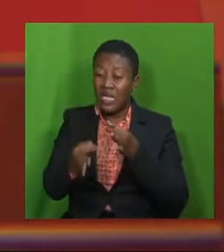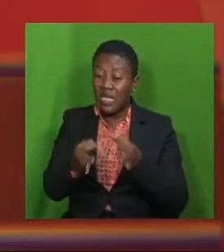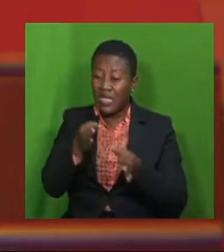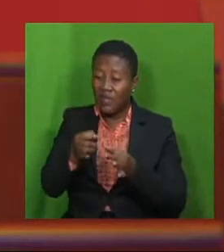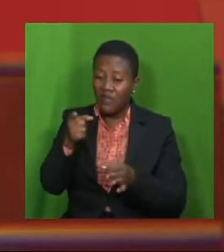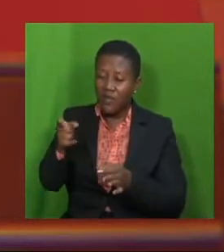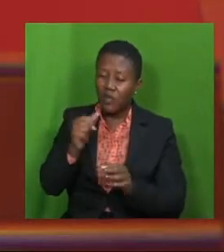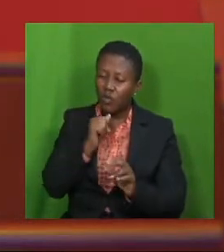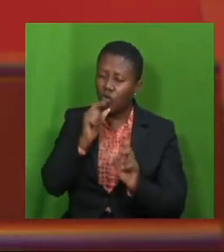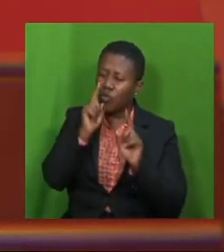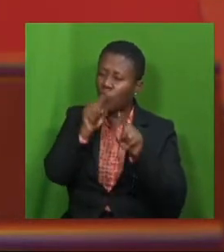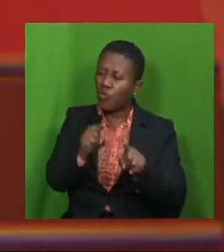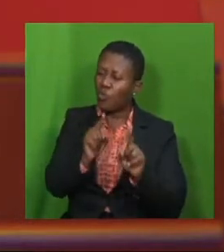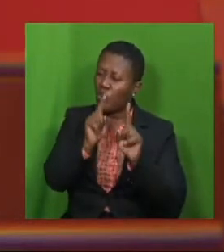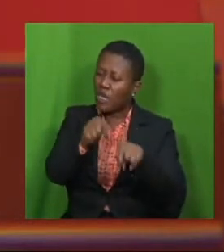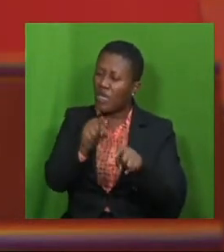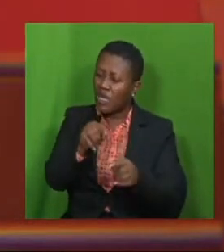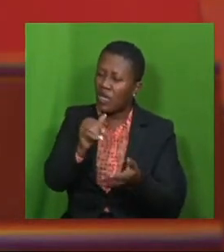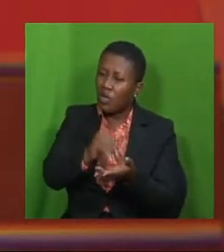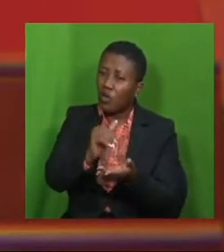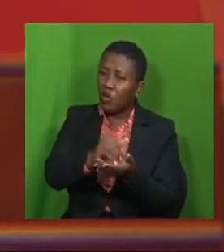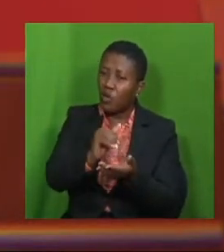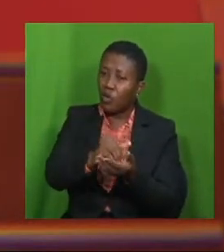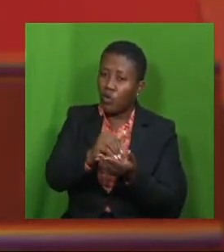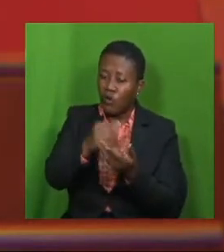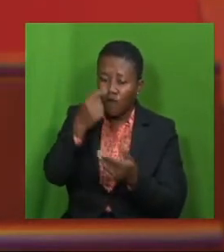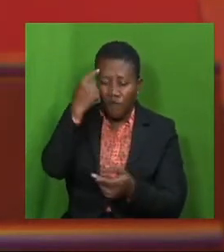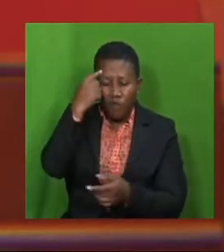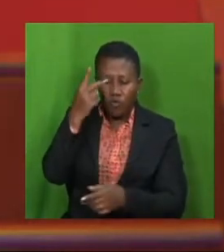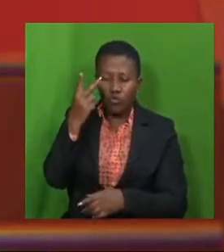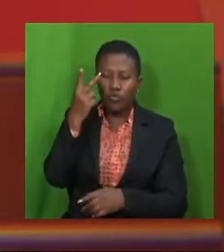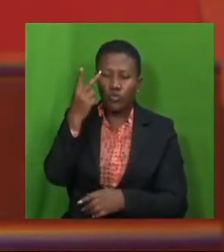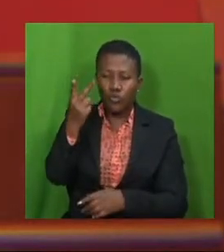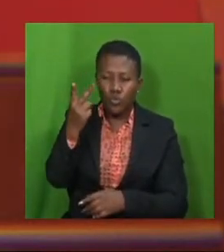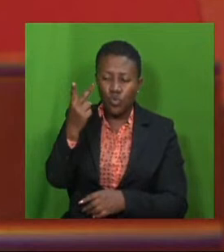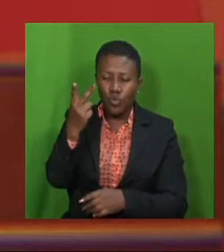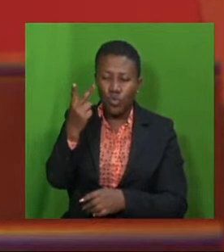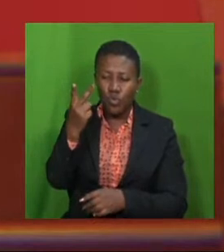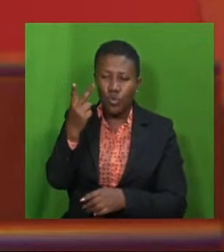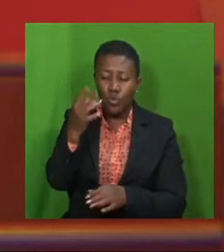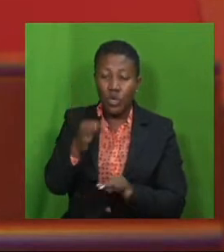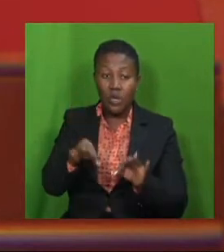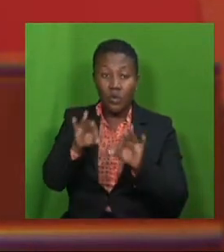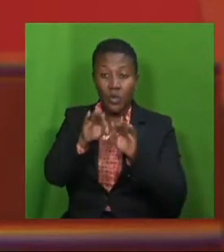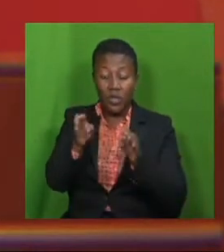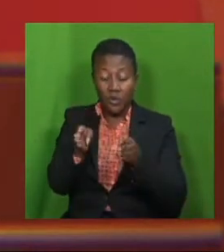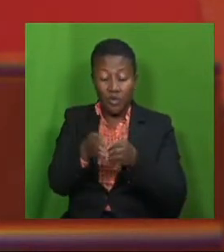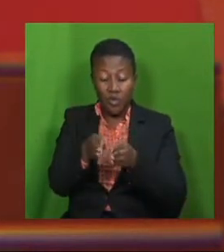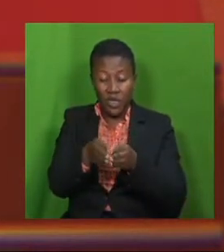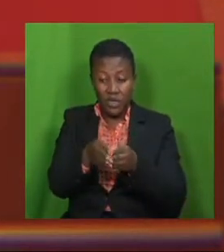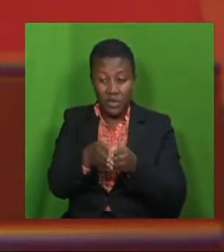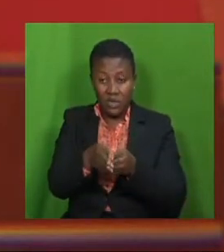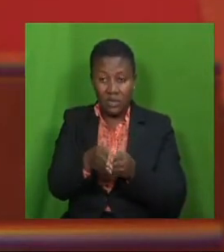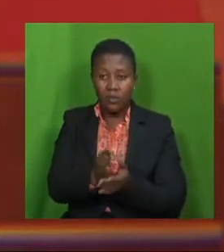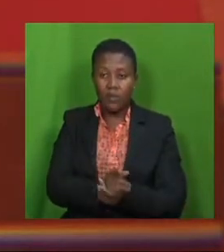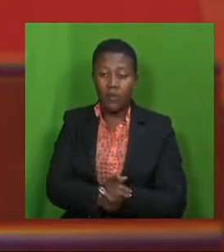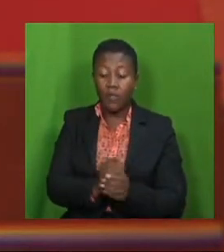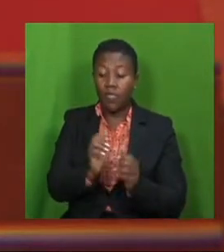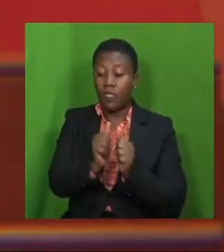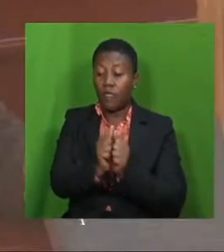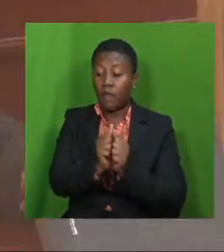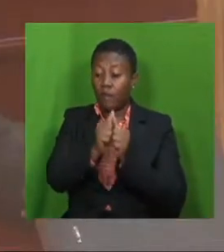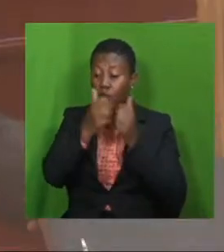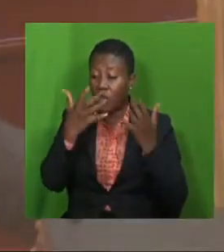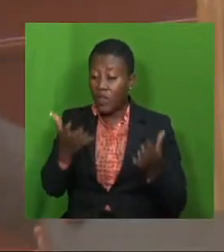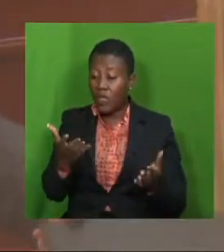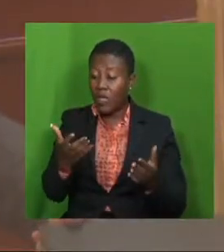2 consecutive meetings of the Assembly, without having obtained from the